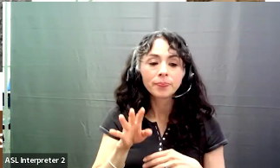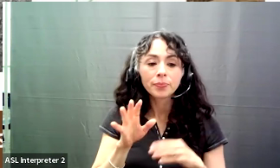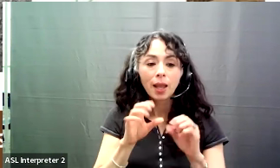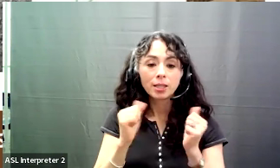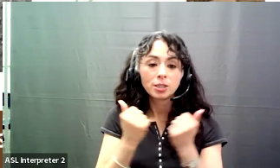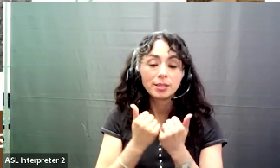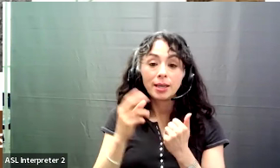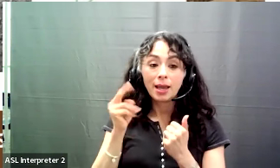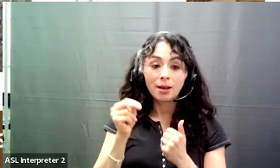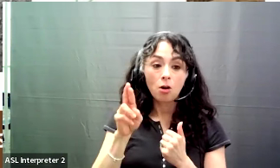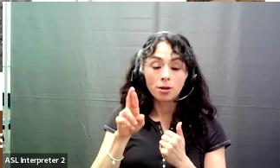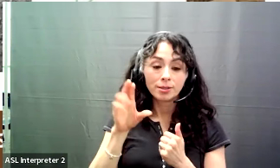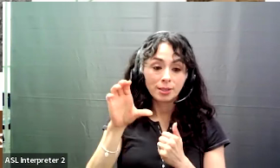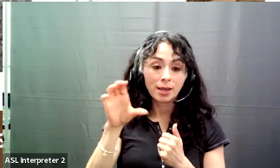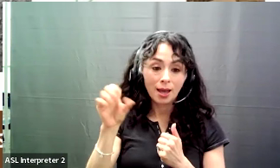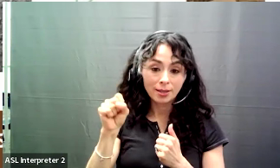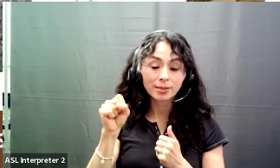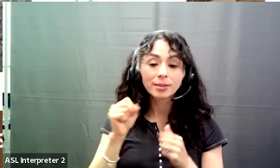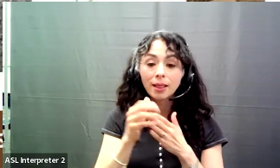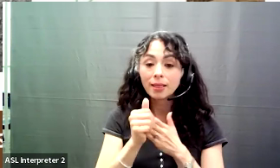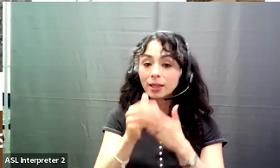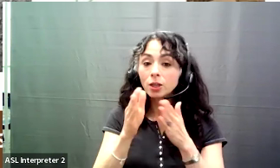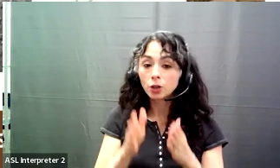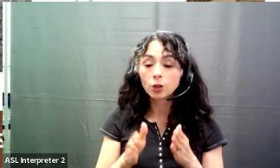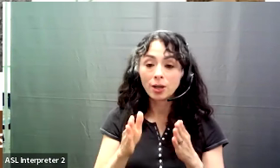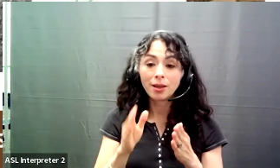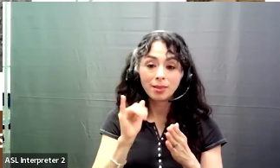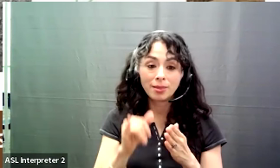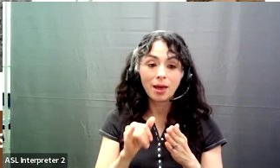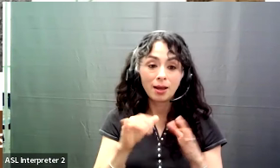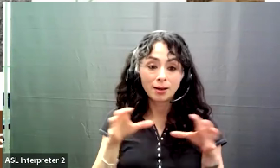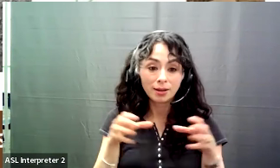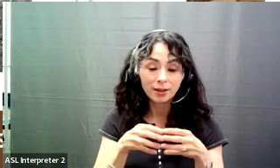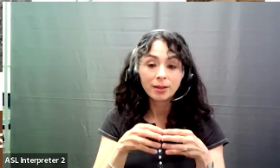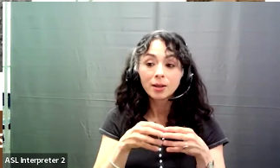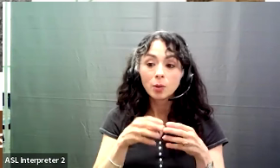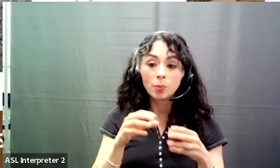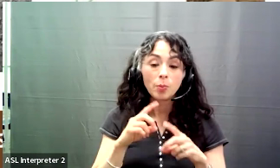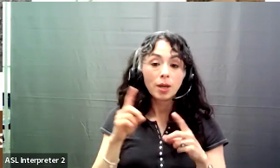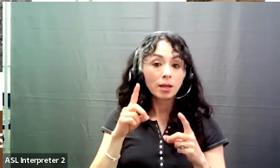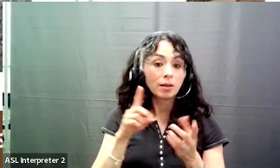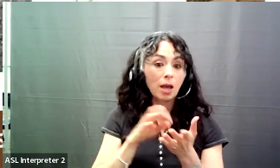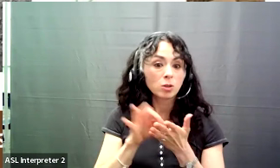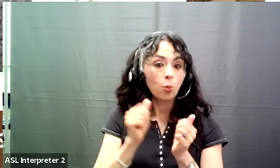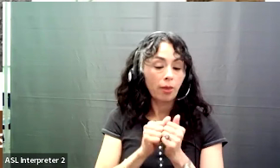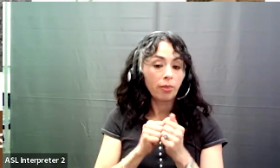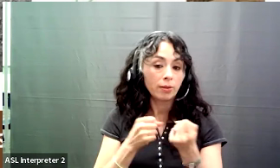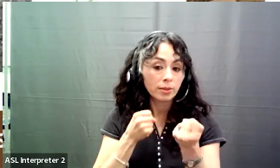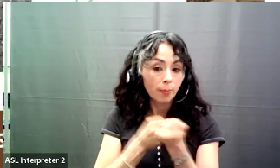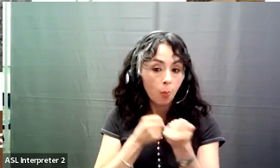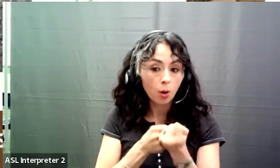the NRCS agency leads this effort, but is also